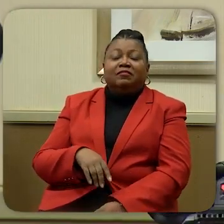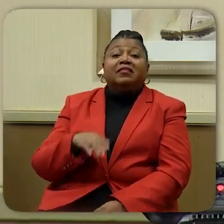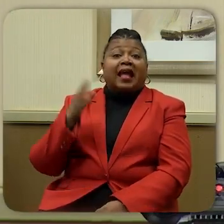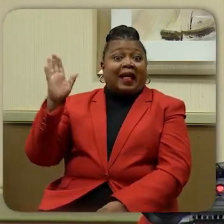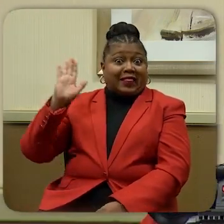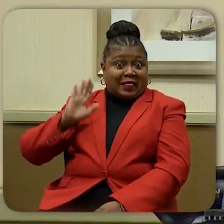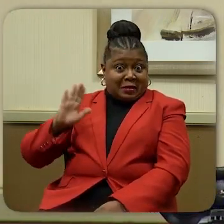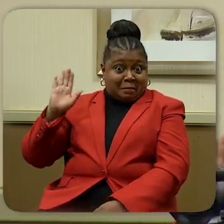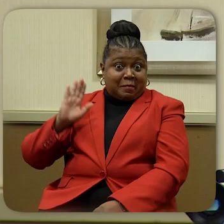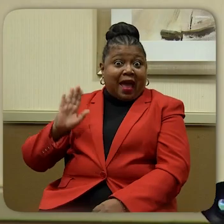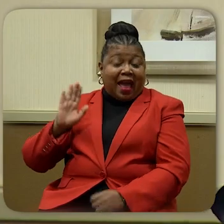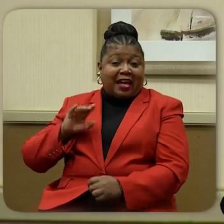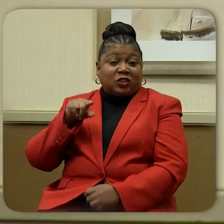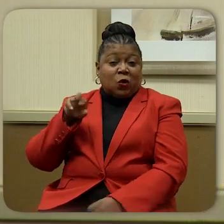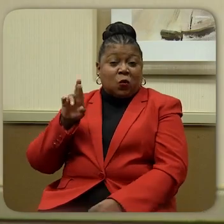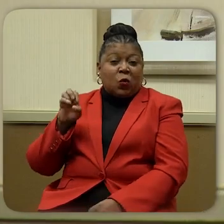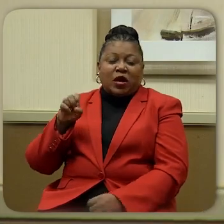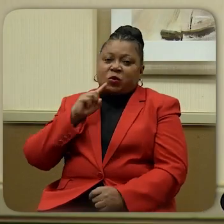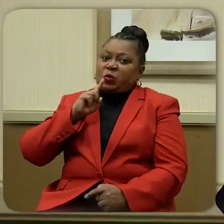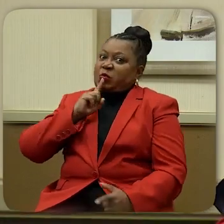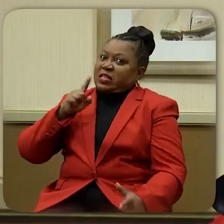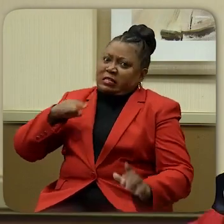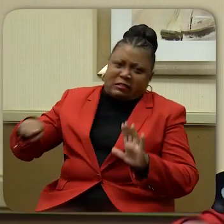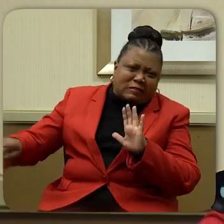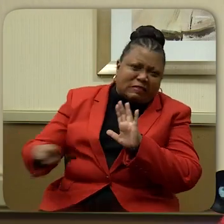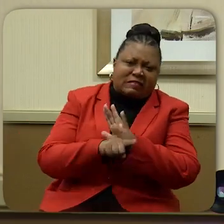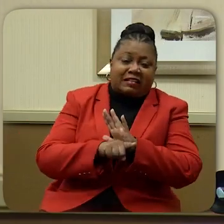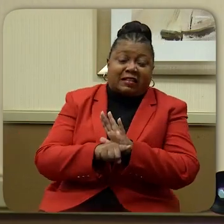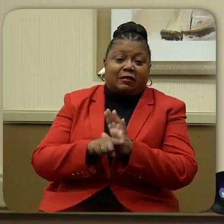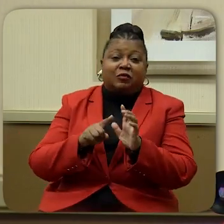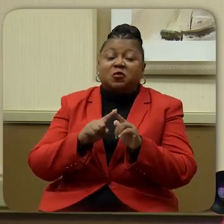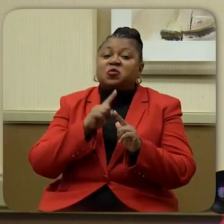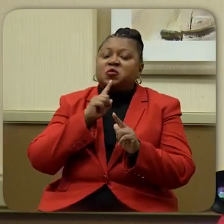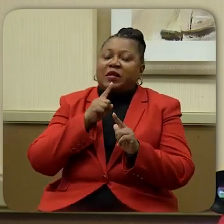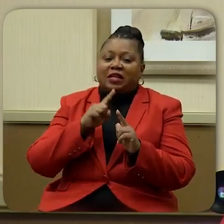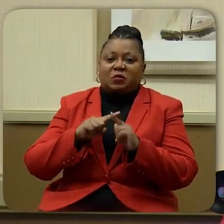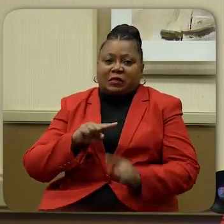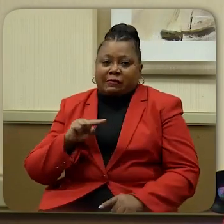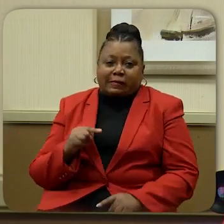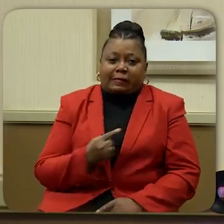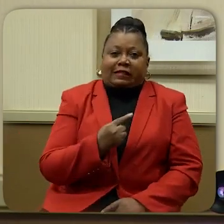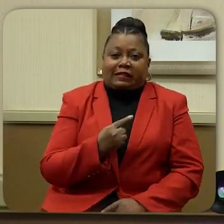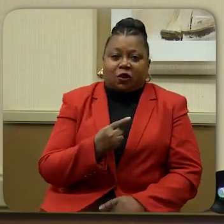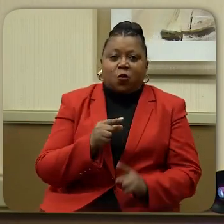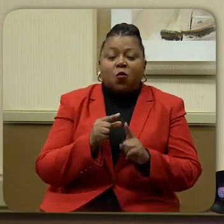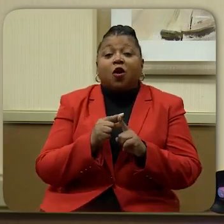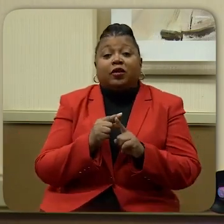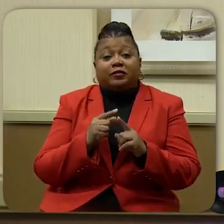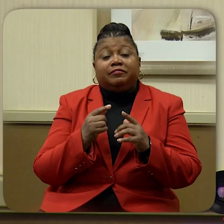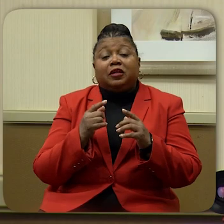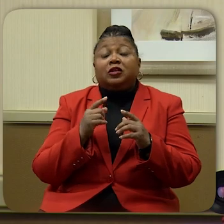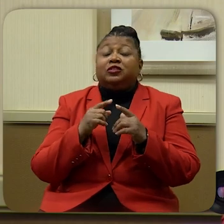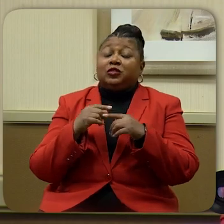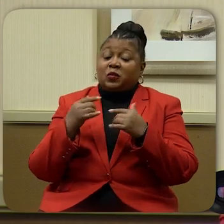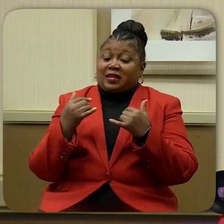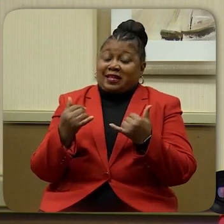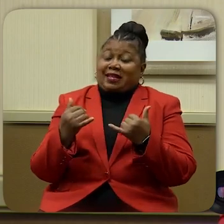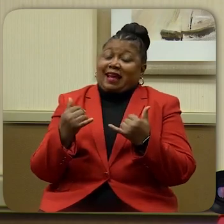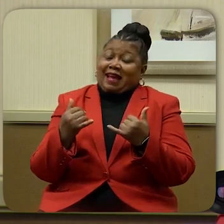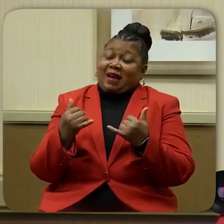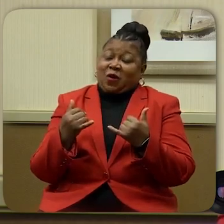In the past, queer was very derogatory. It was a very derogatory word.